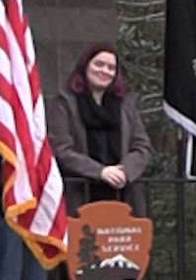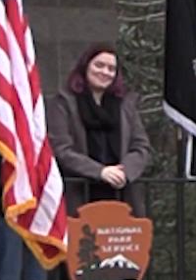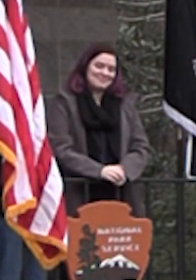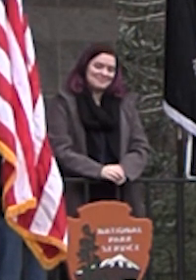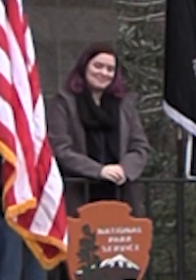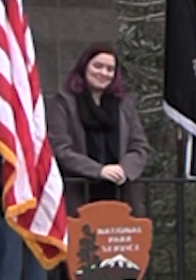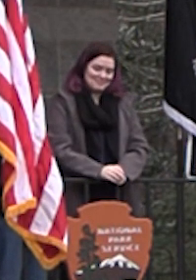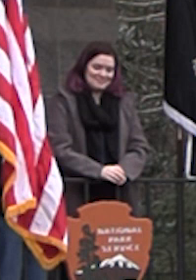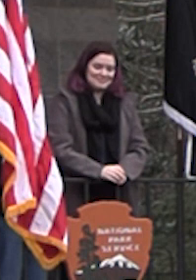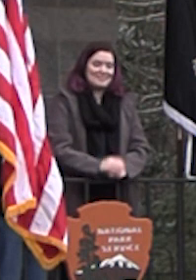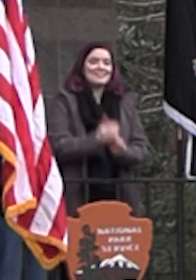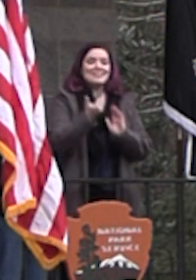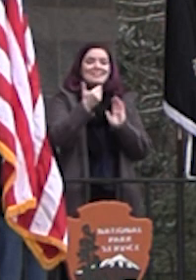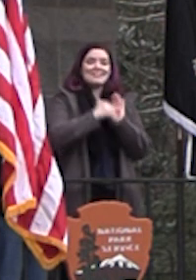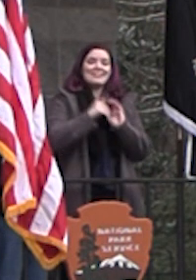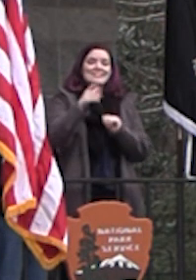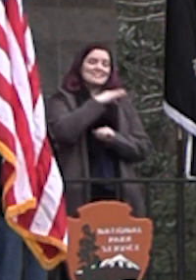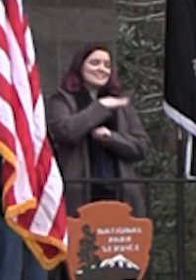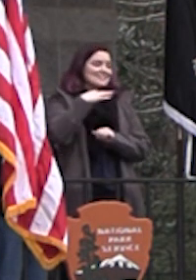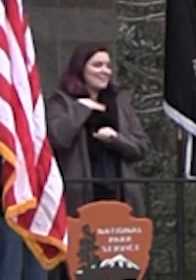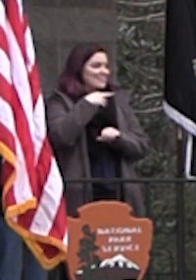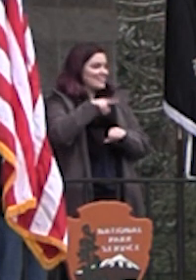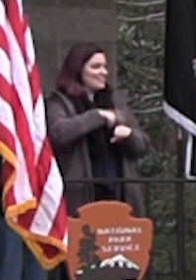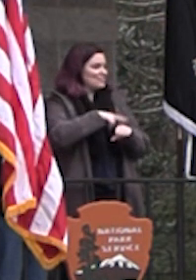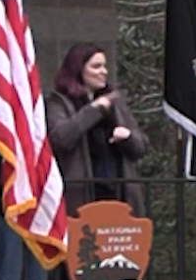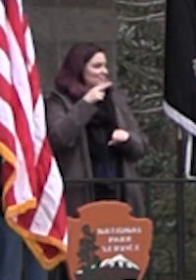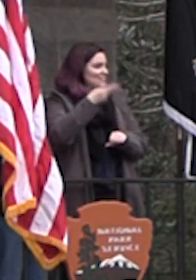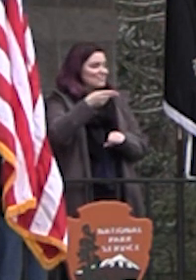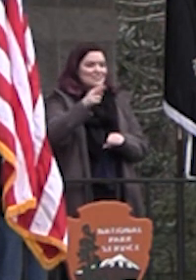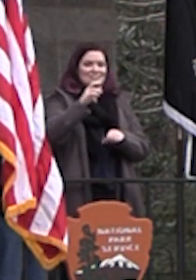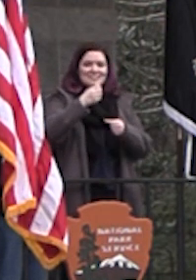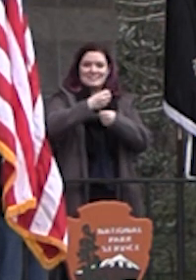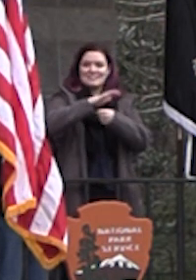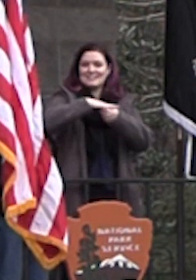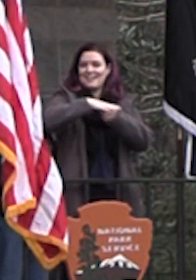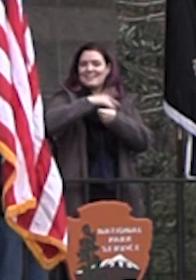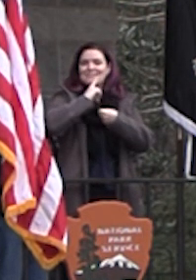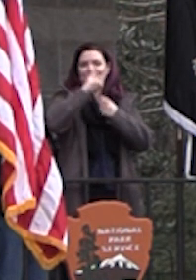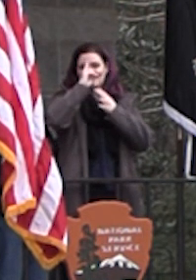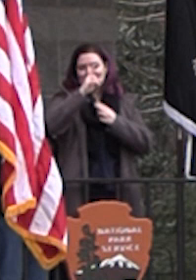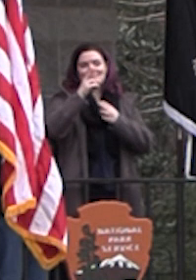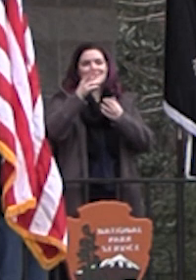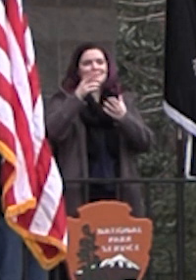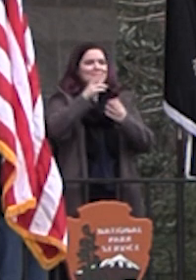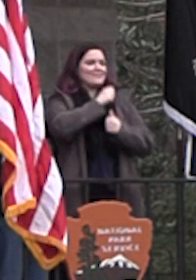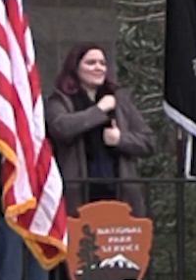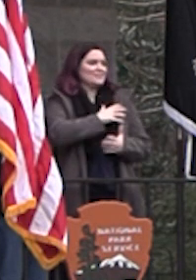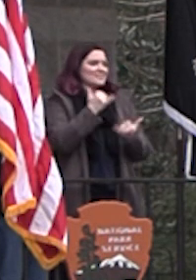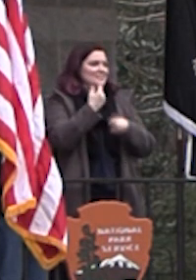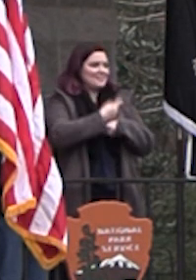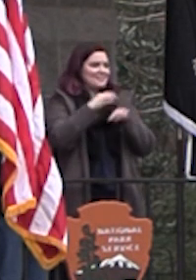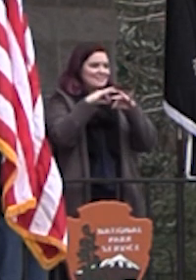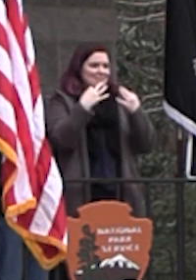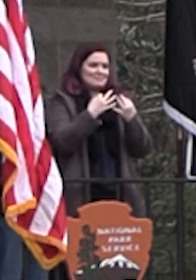So I'd like to again acknowledge the staff of Andersonville National Historic Site for their service to the park and for honoring our veterans and their